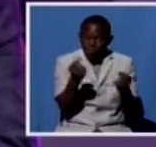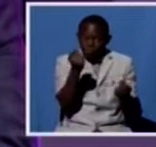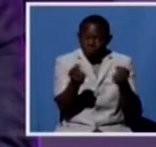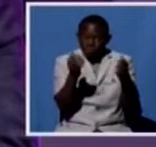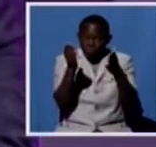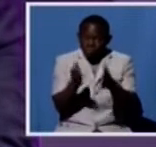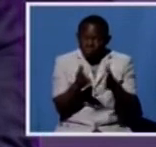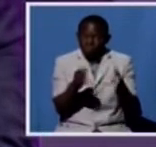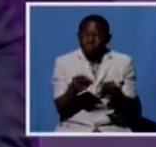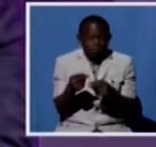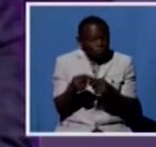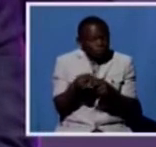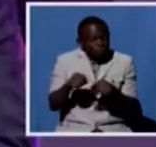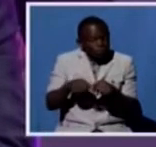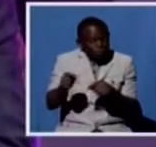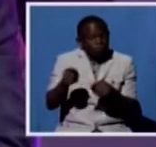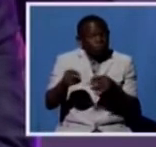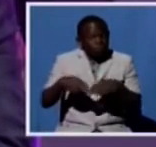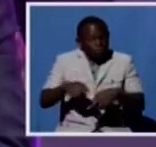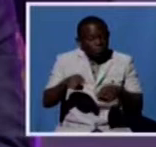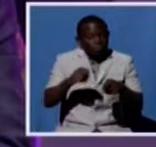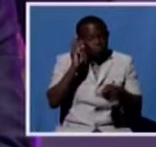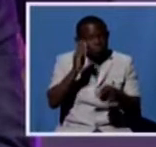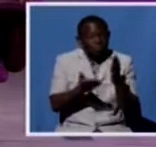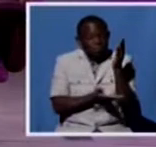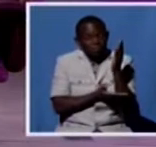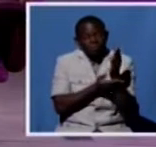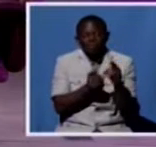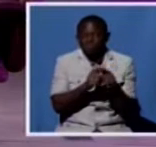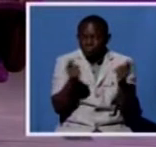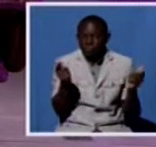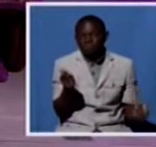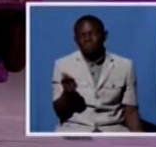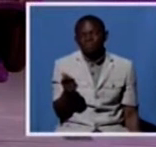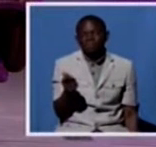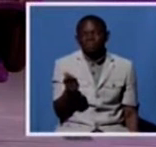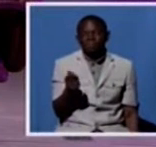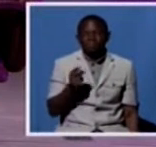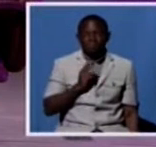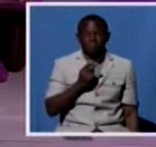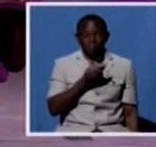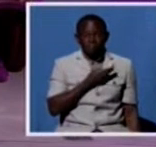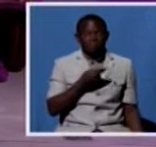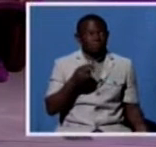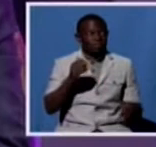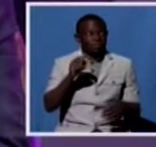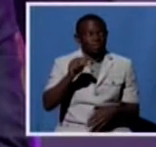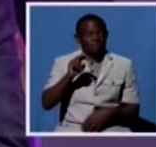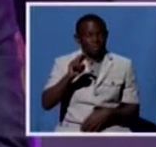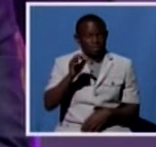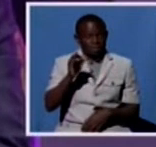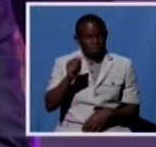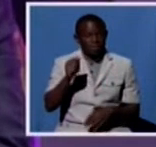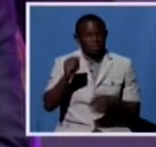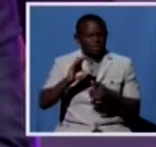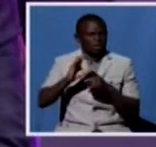see a lot of improvements going forward. We have adopted a culture of continuous improvement. When we receive any